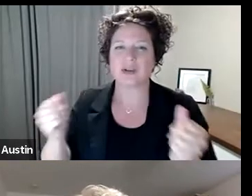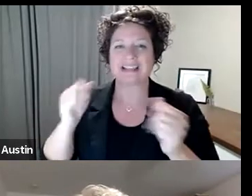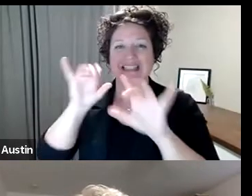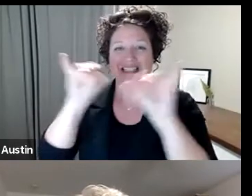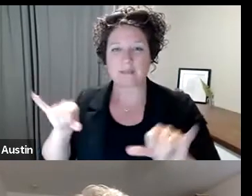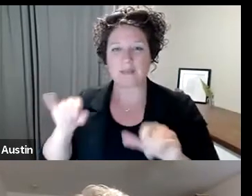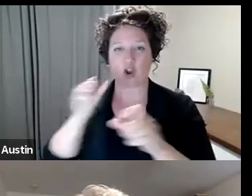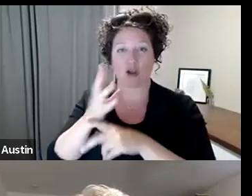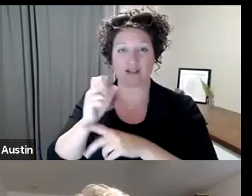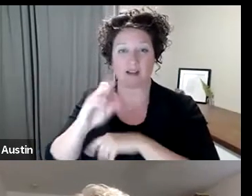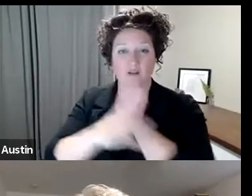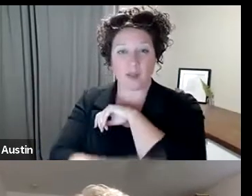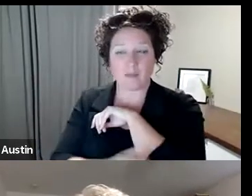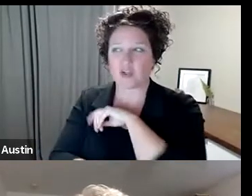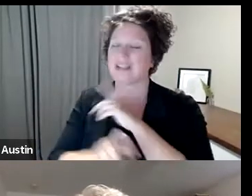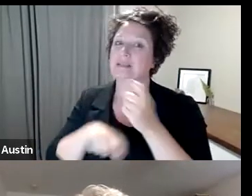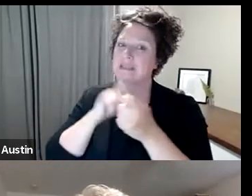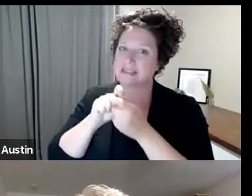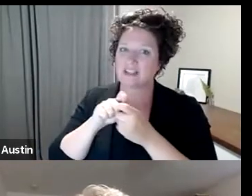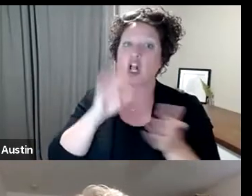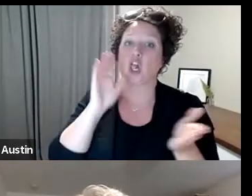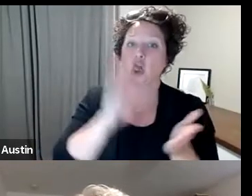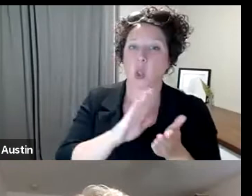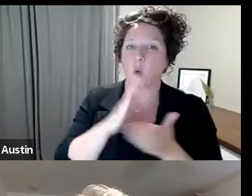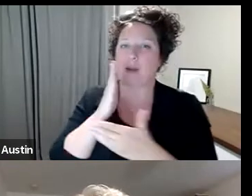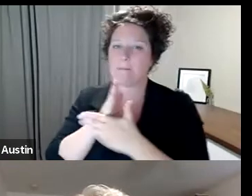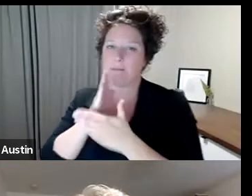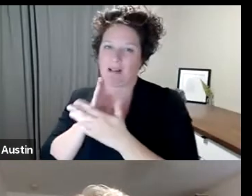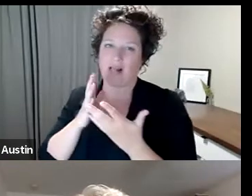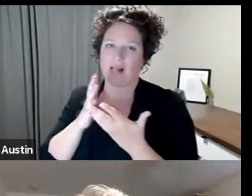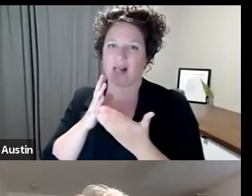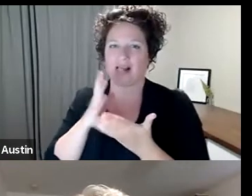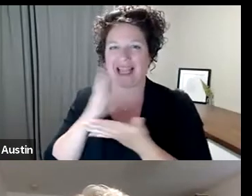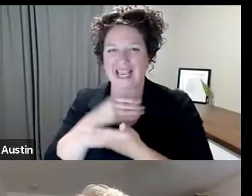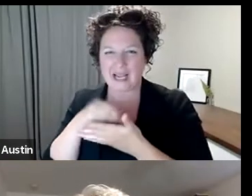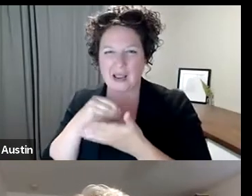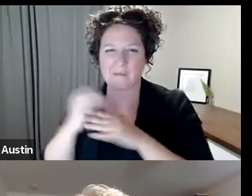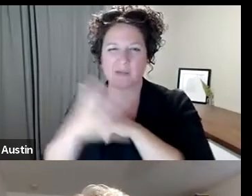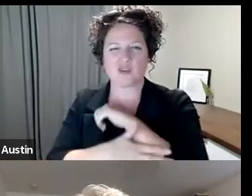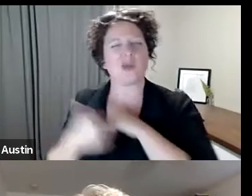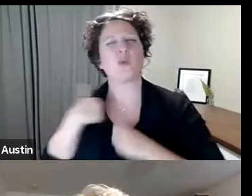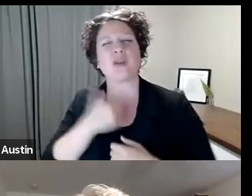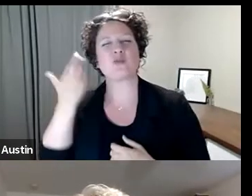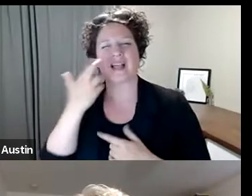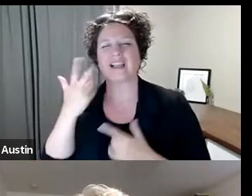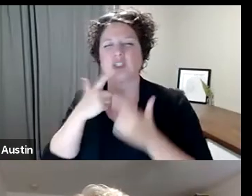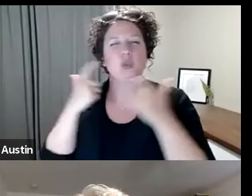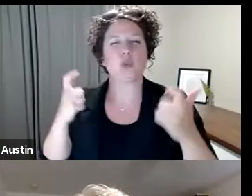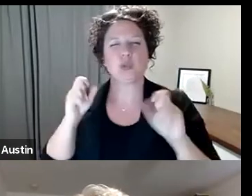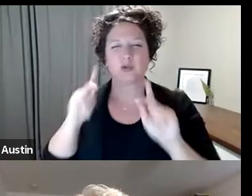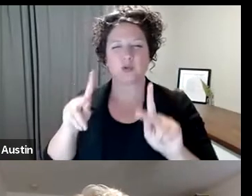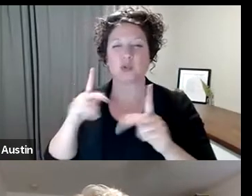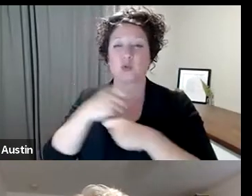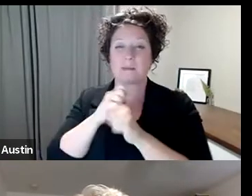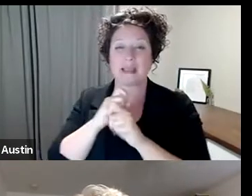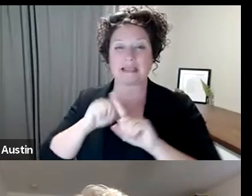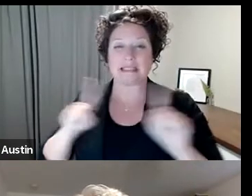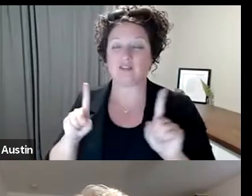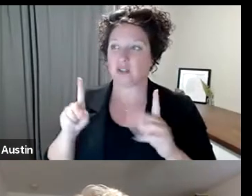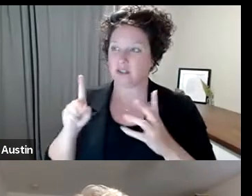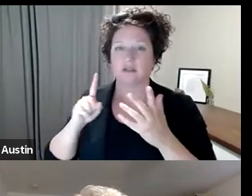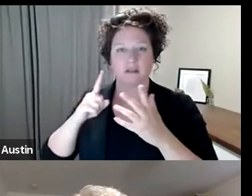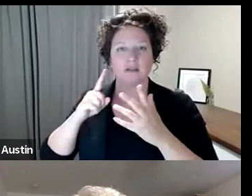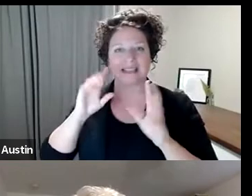poverty, in particular in low and middle income countries. And we realized that there was a huge opportunity to make a difference by investing